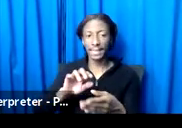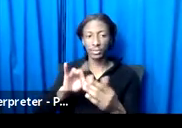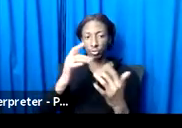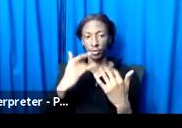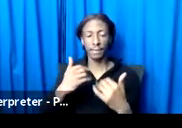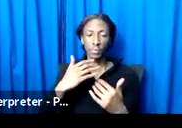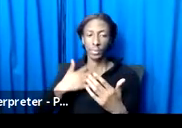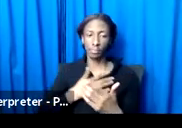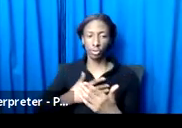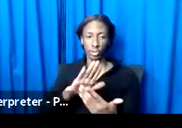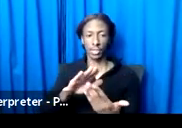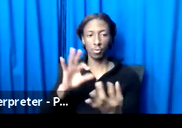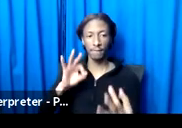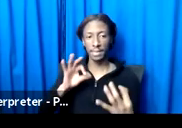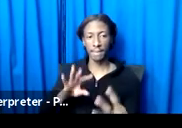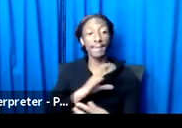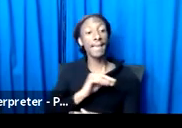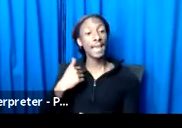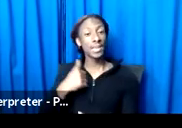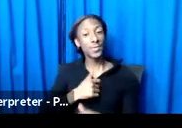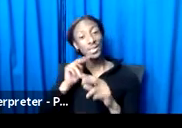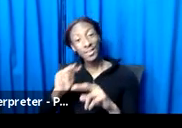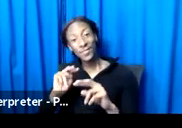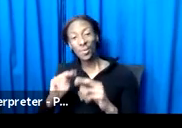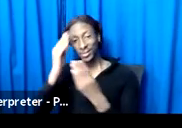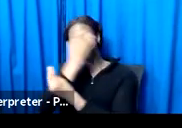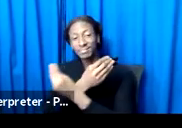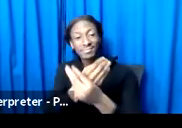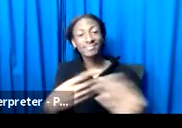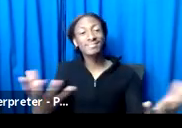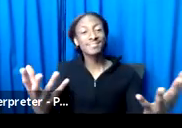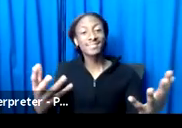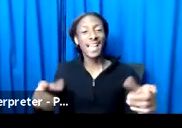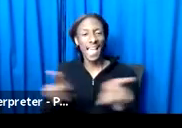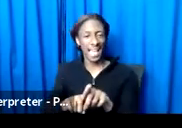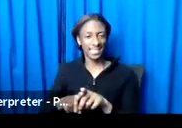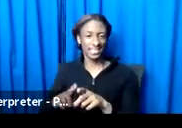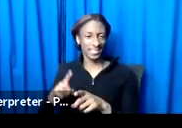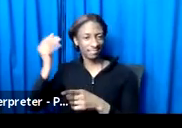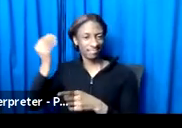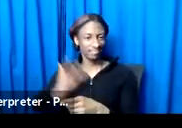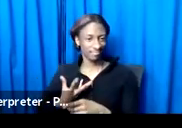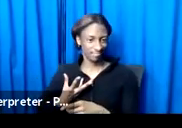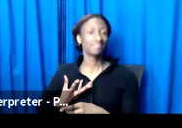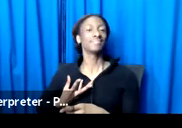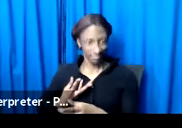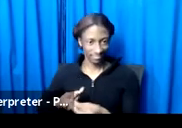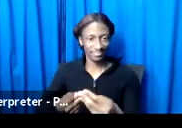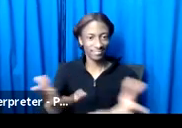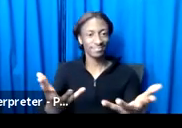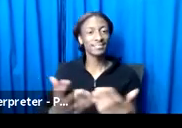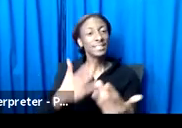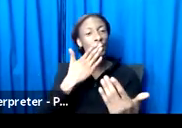feedback and look forward to bringing more information to you as it develops. So thank you again, everyone, for joining